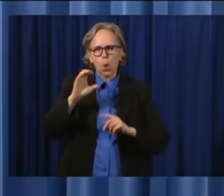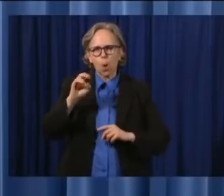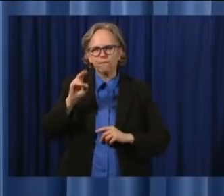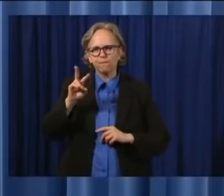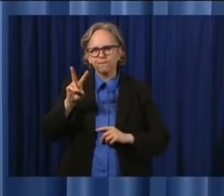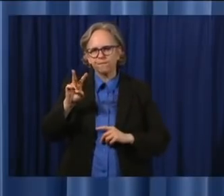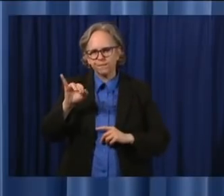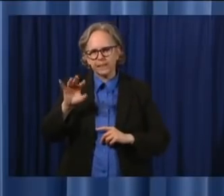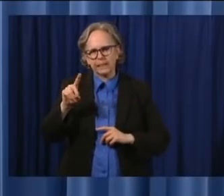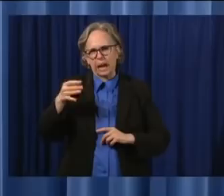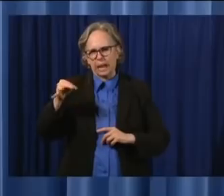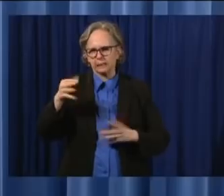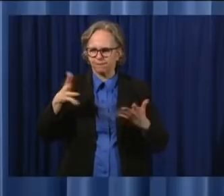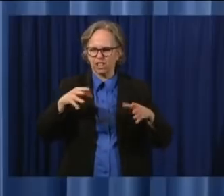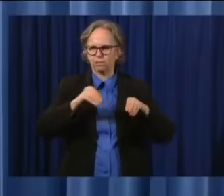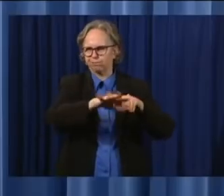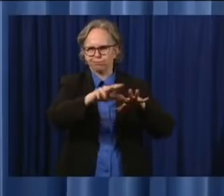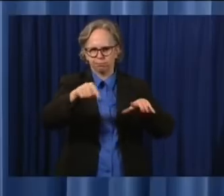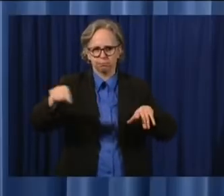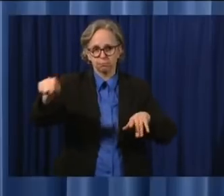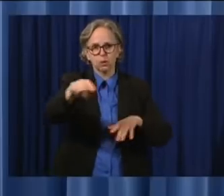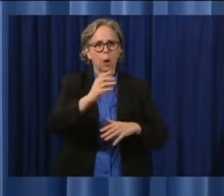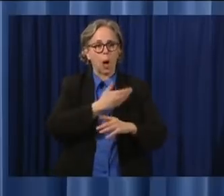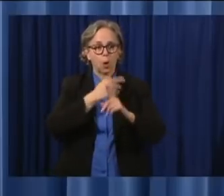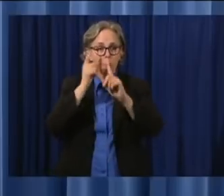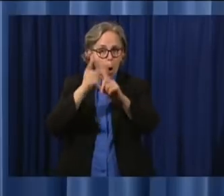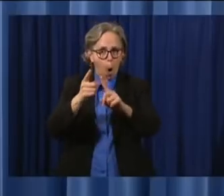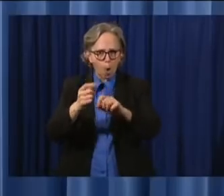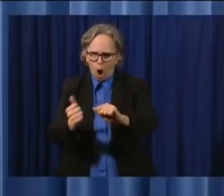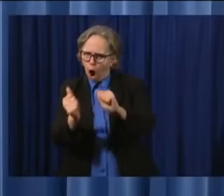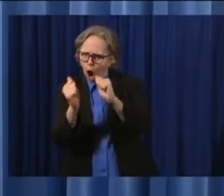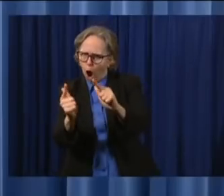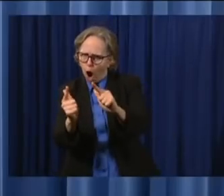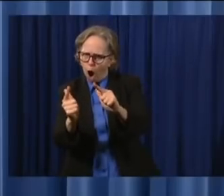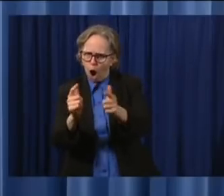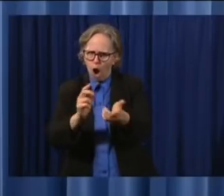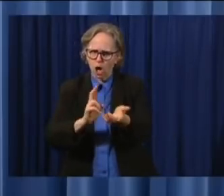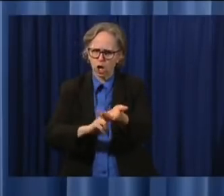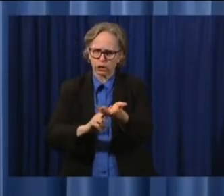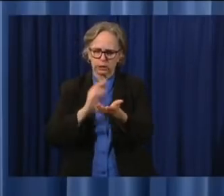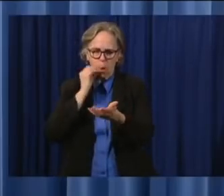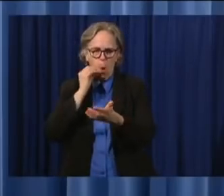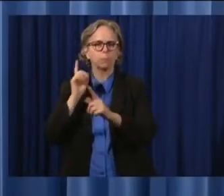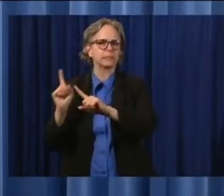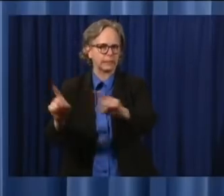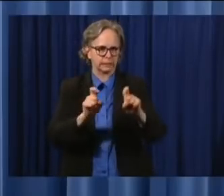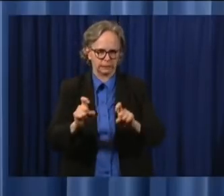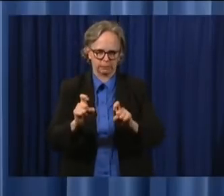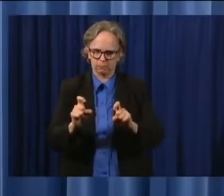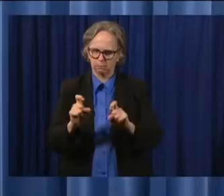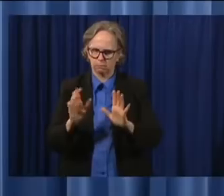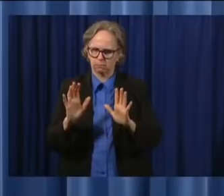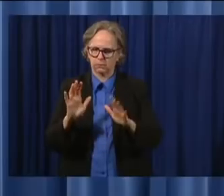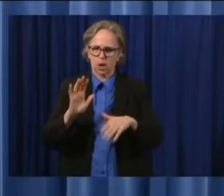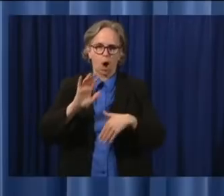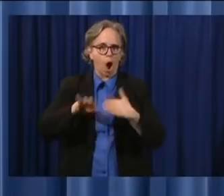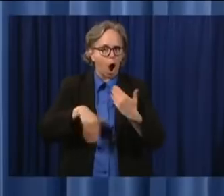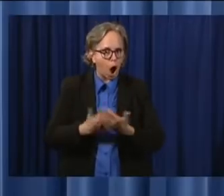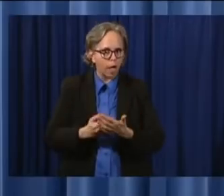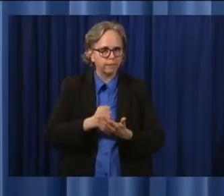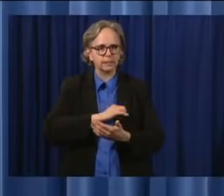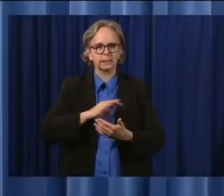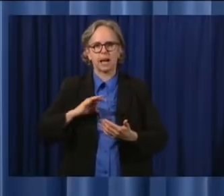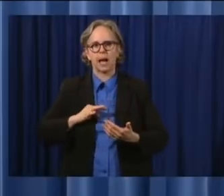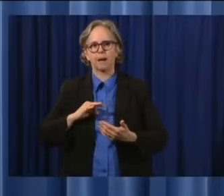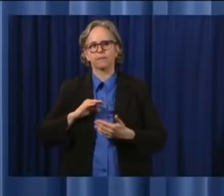The goal is to test all the nursing homes, test them as quickly as we can, to test all the staff, all the shifts